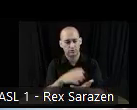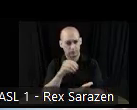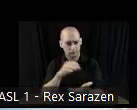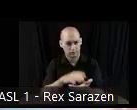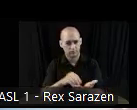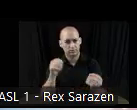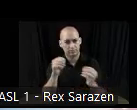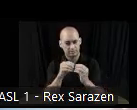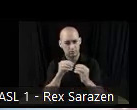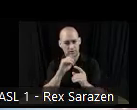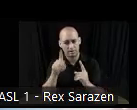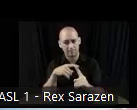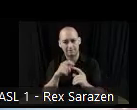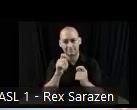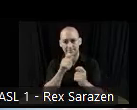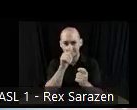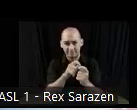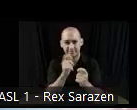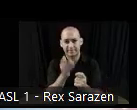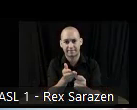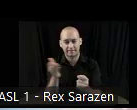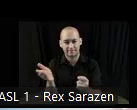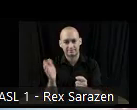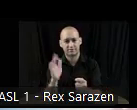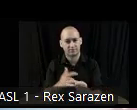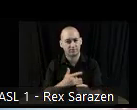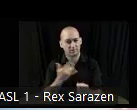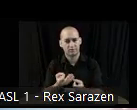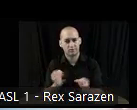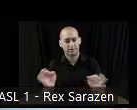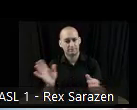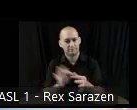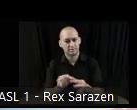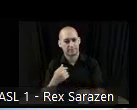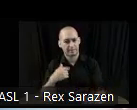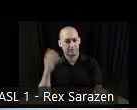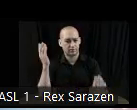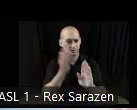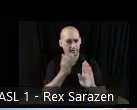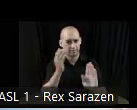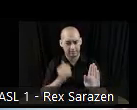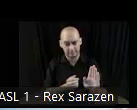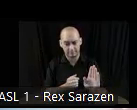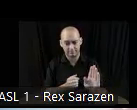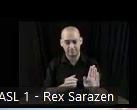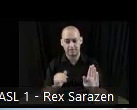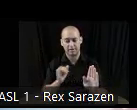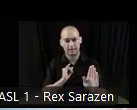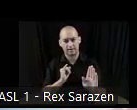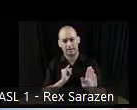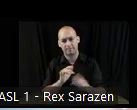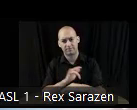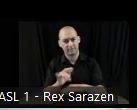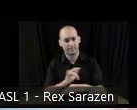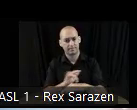more about some specific things, please feel free to reach out to me directly. I am available